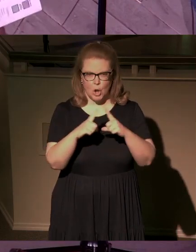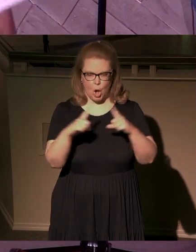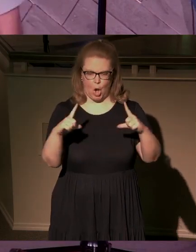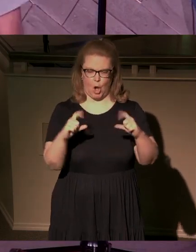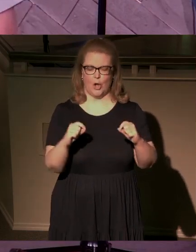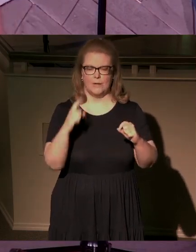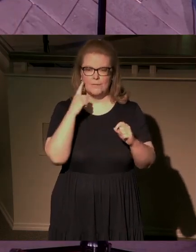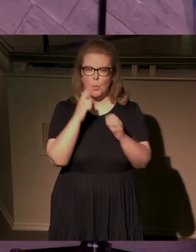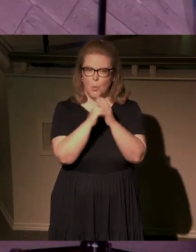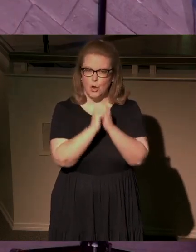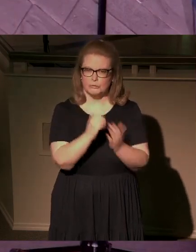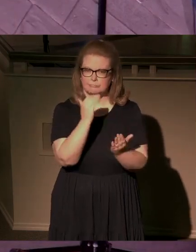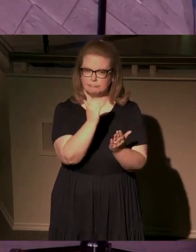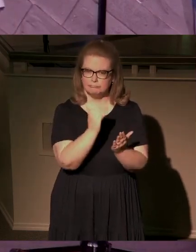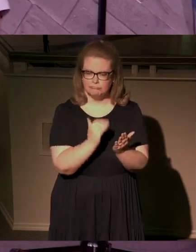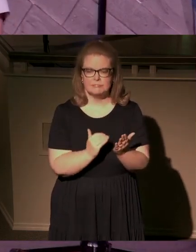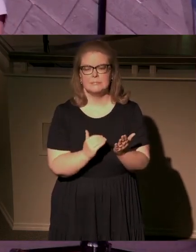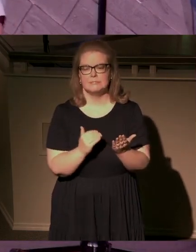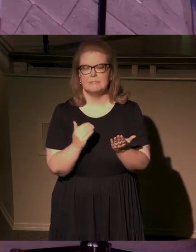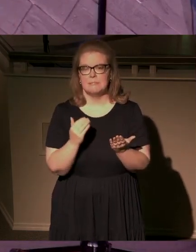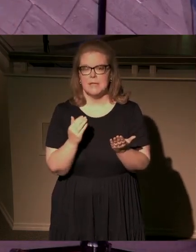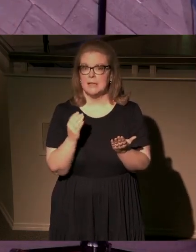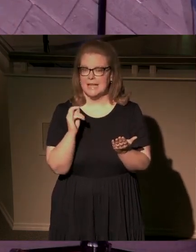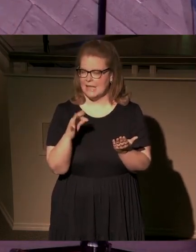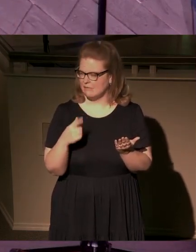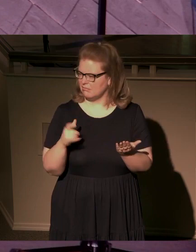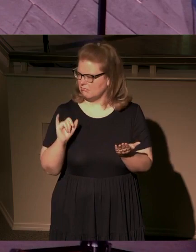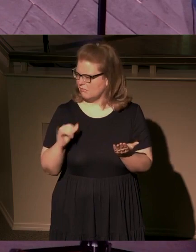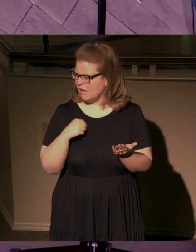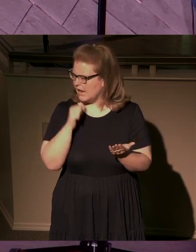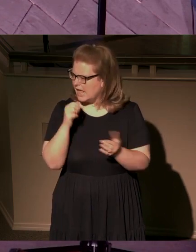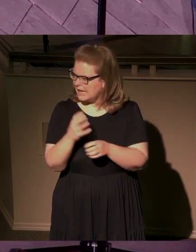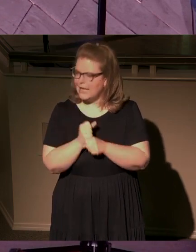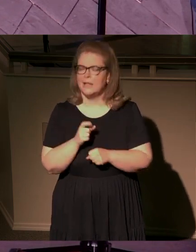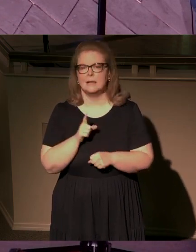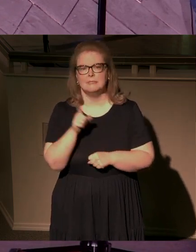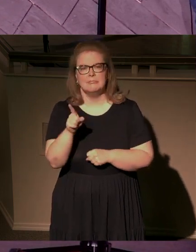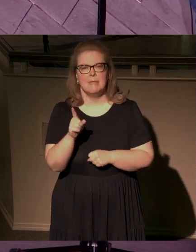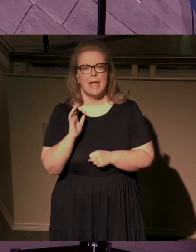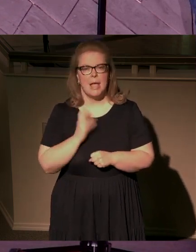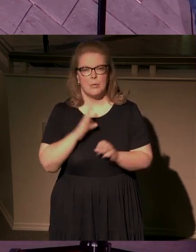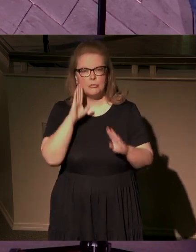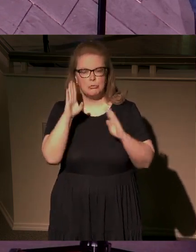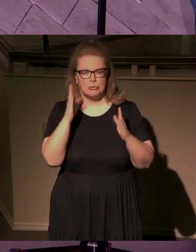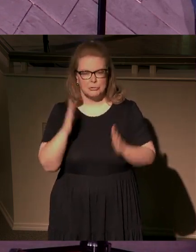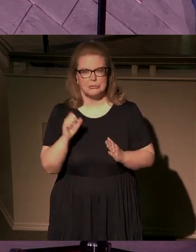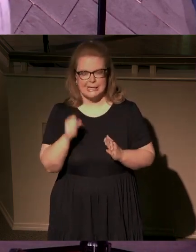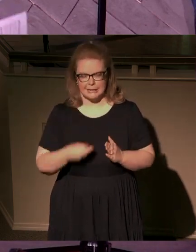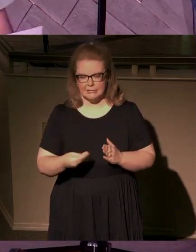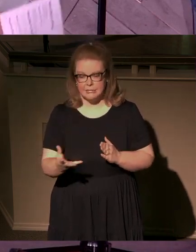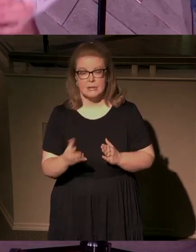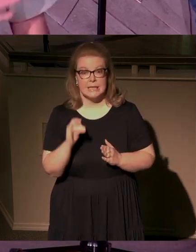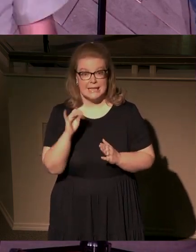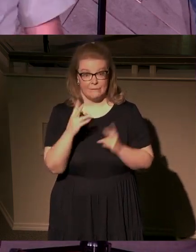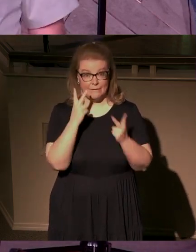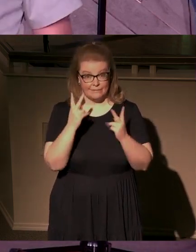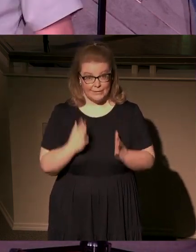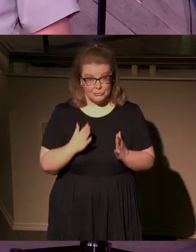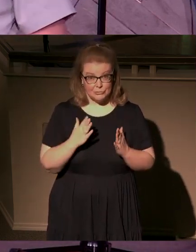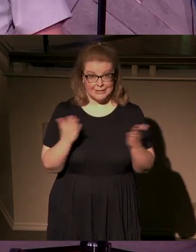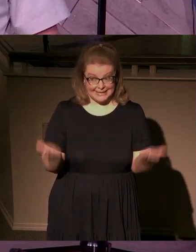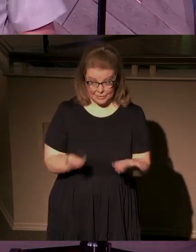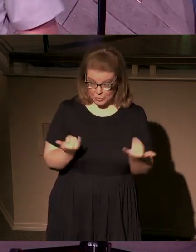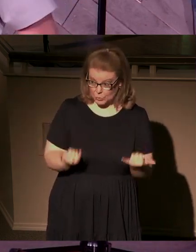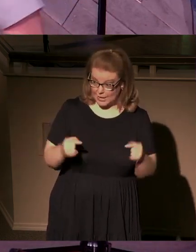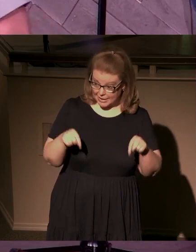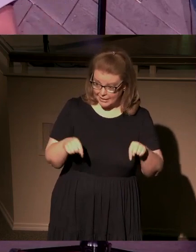you didn't, we've got some out in the hall, and our greeters can get those to you. If you're our guest with us here today in person, welcome.